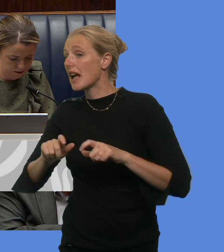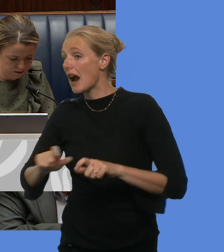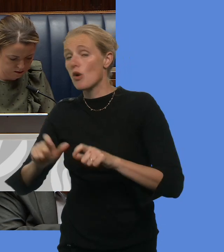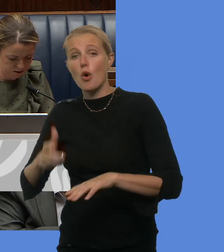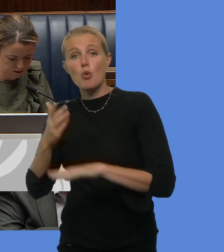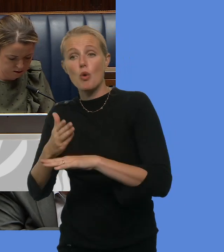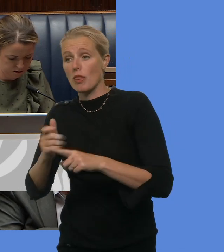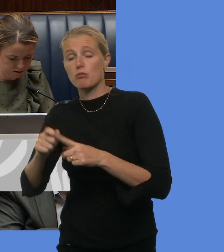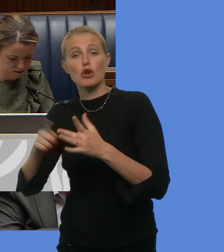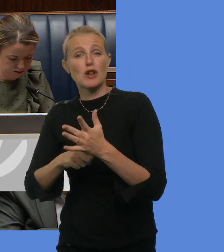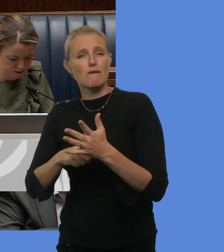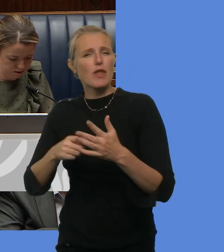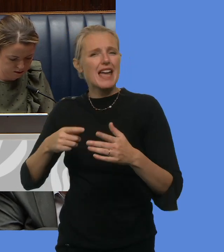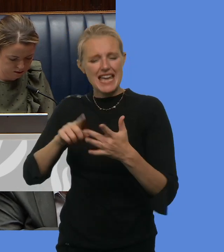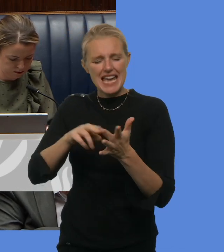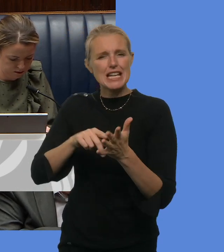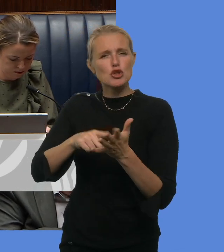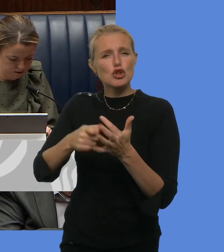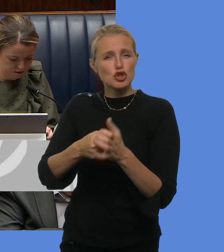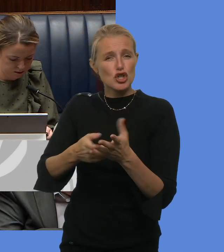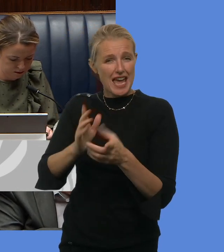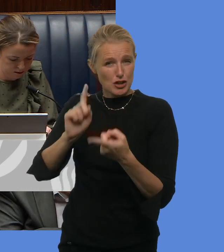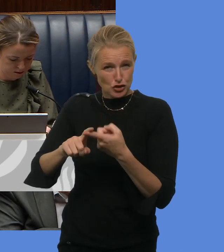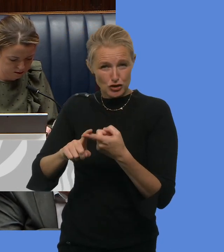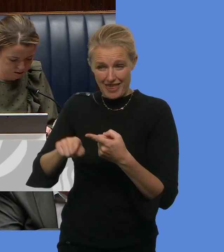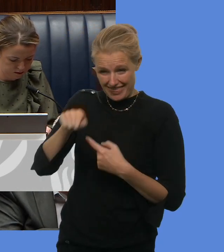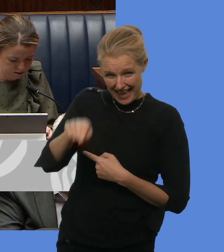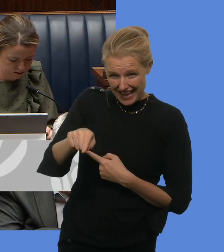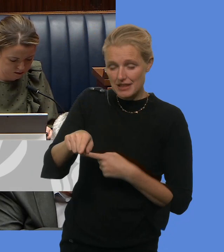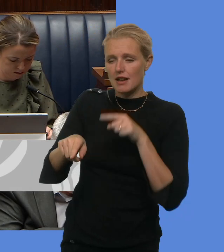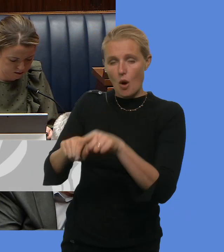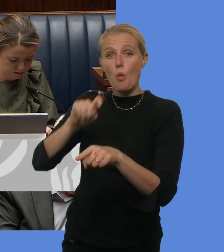project can only be made when I am confident there is budget certainty for the scheme